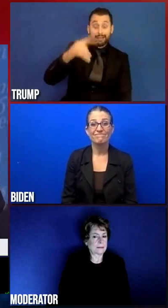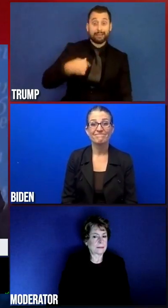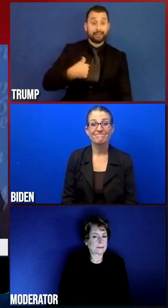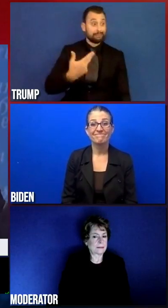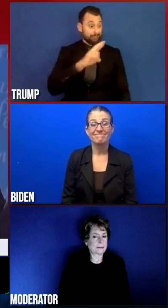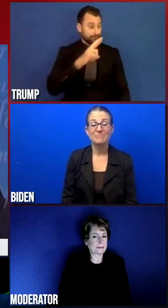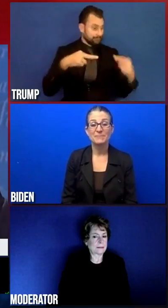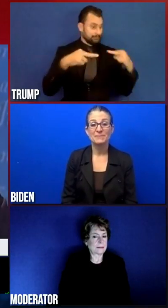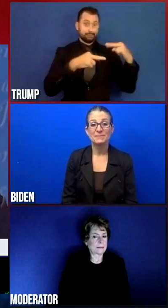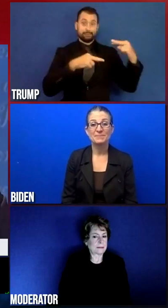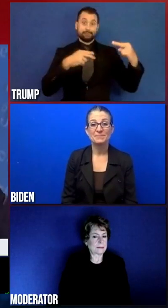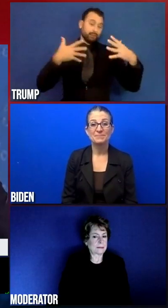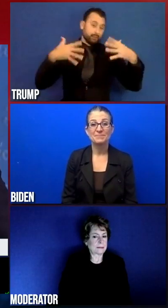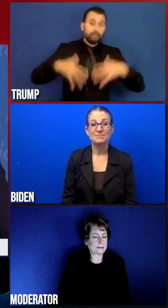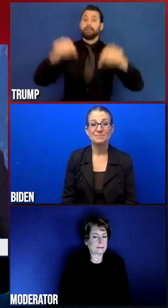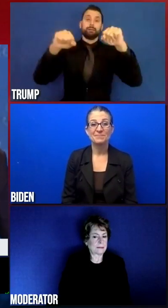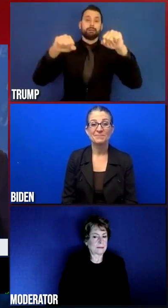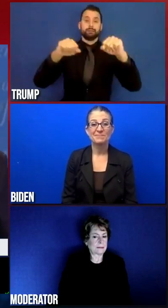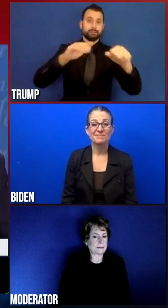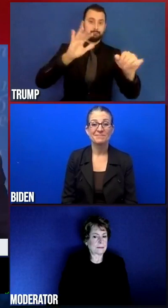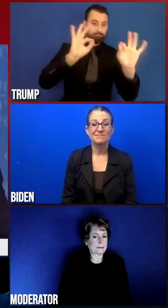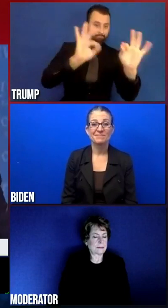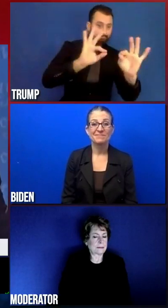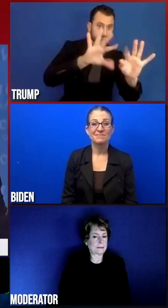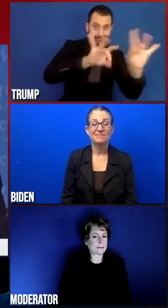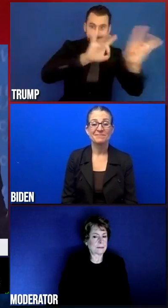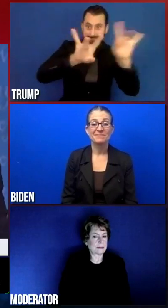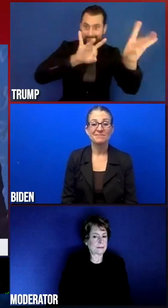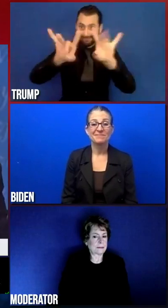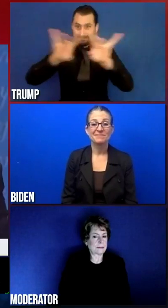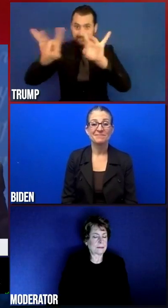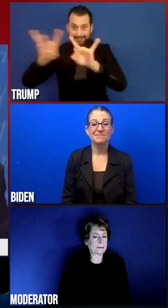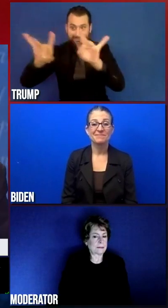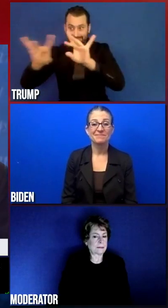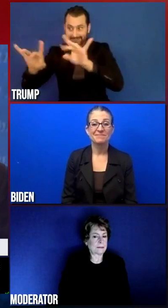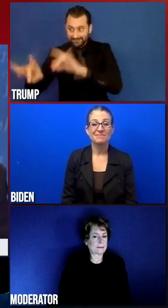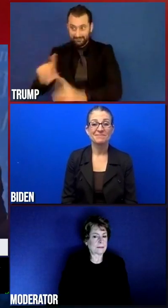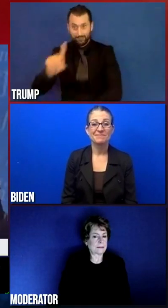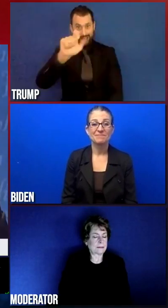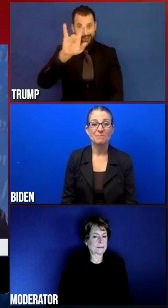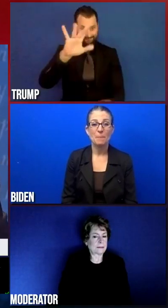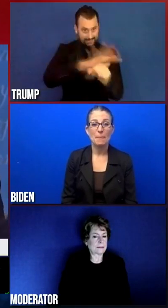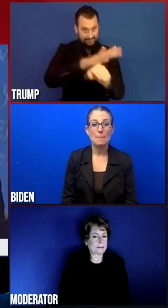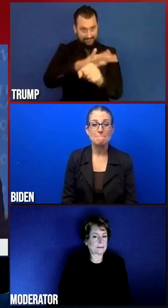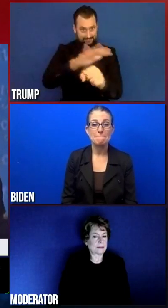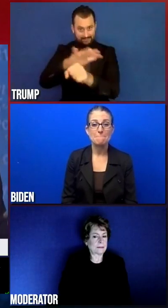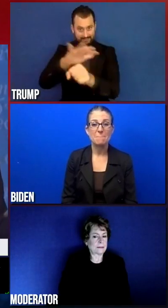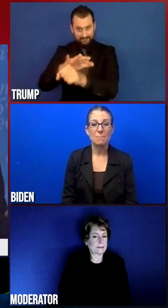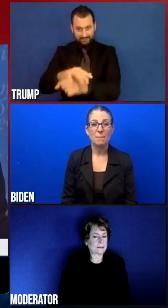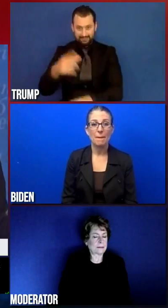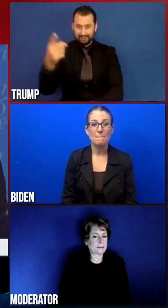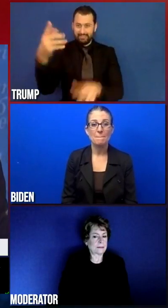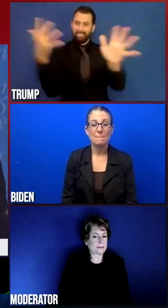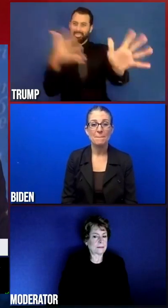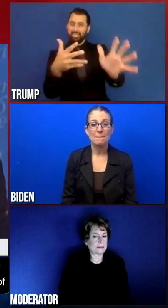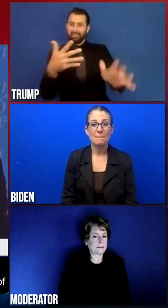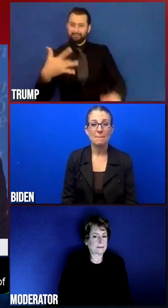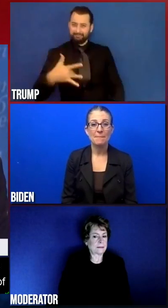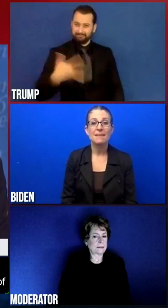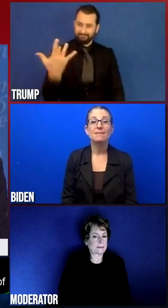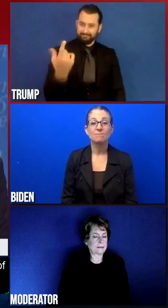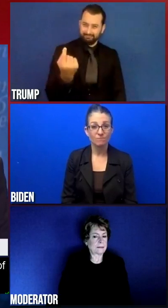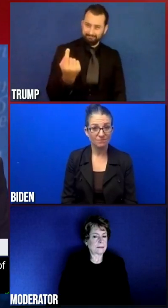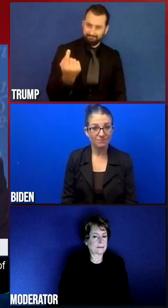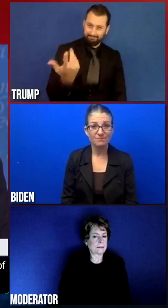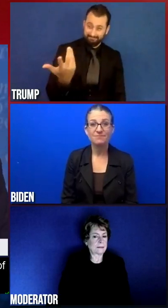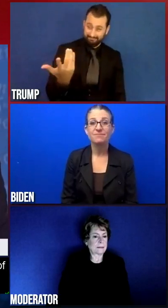want to thank you because it gives us almost, it'll probably be above that number by the end of this term. 300 judges, it's a